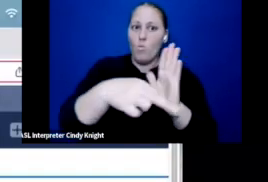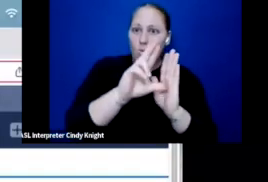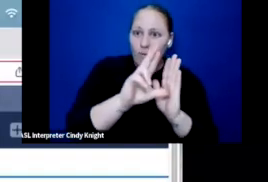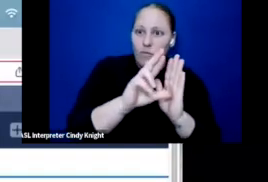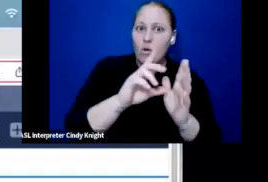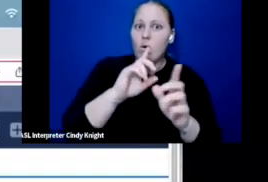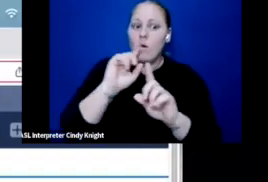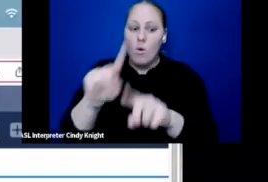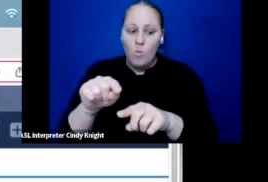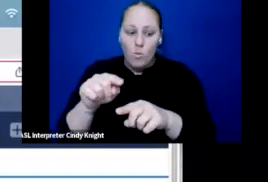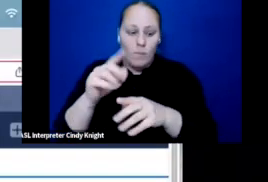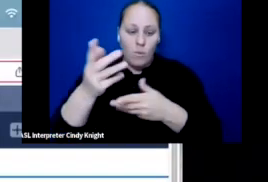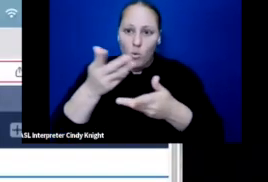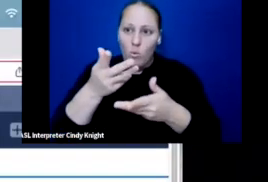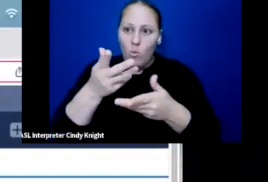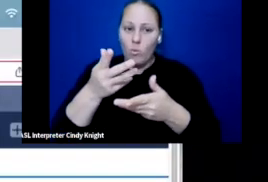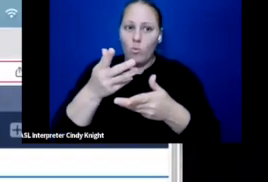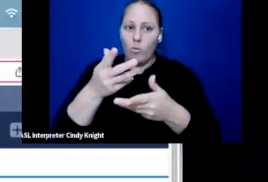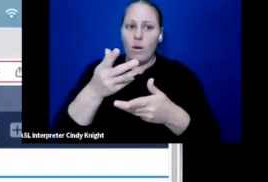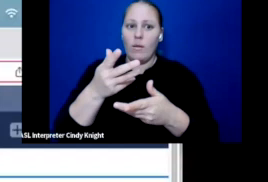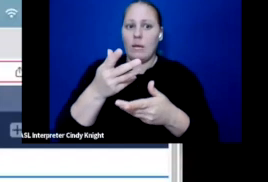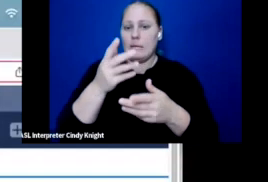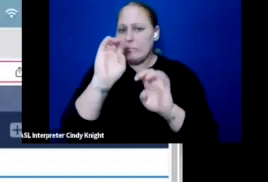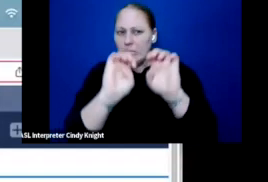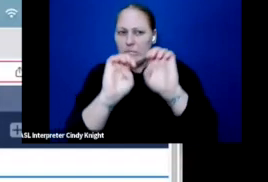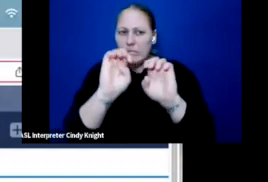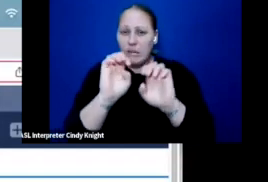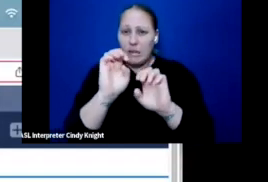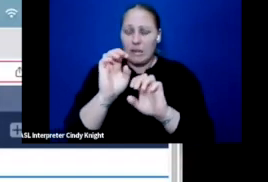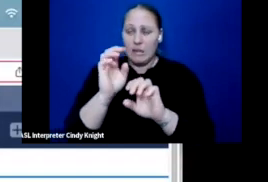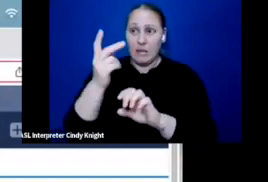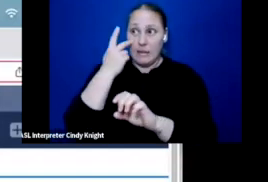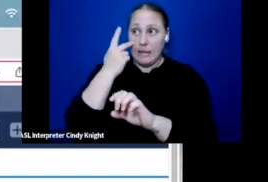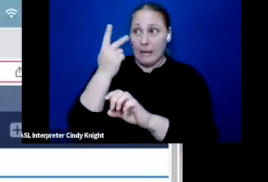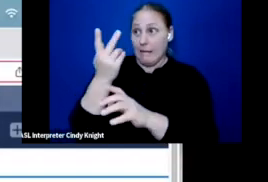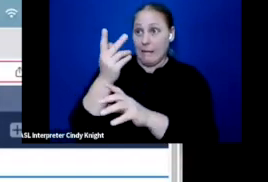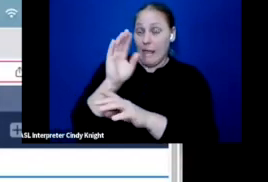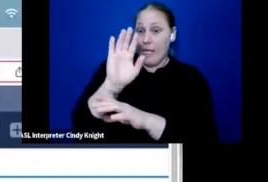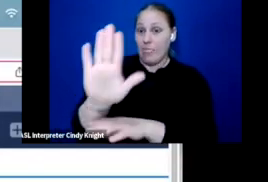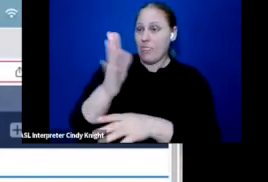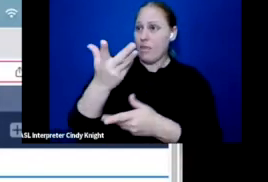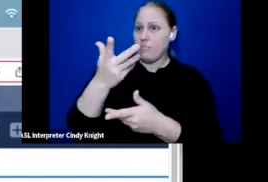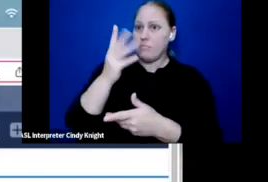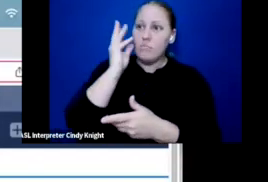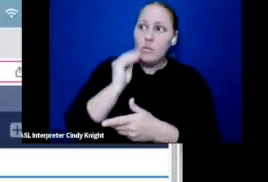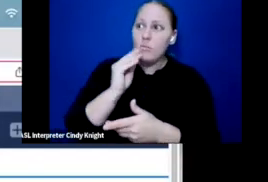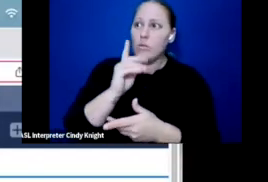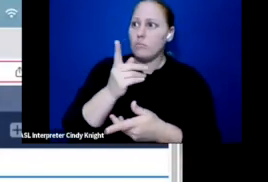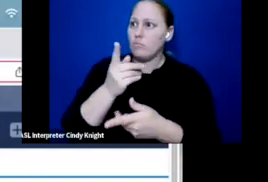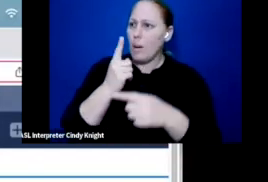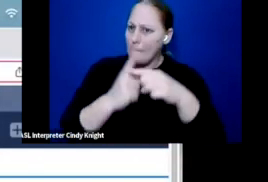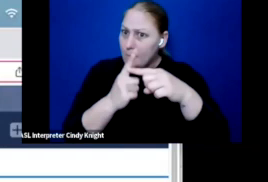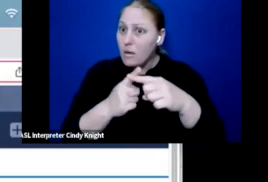report on about the interaction to evaluate whether the help seeker had a positive experience and feels better